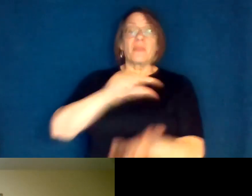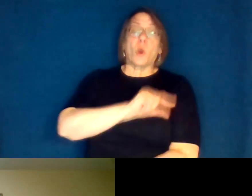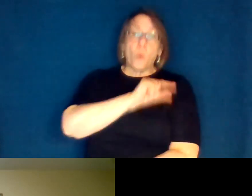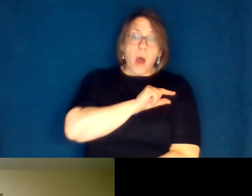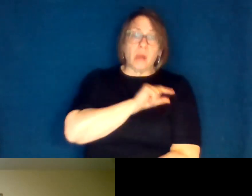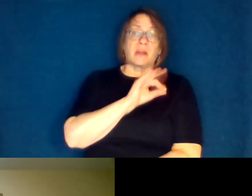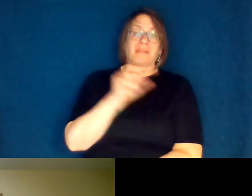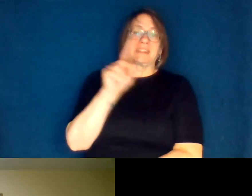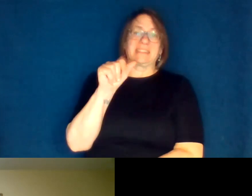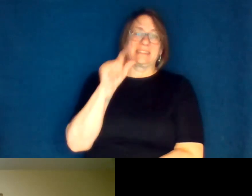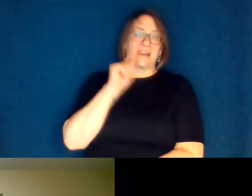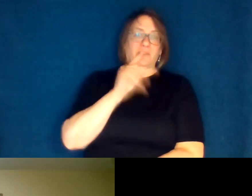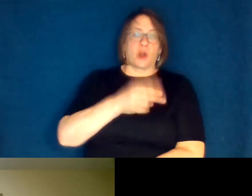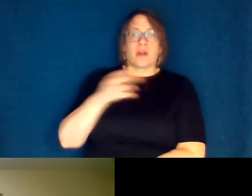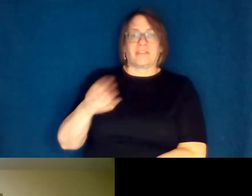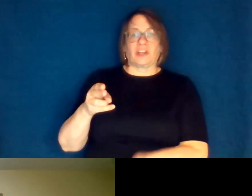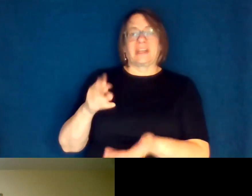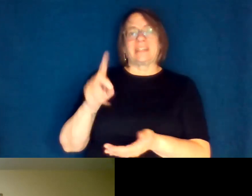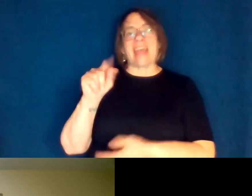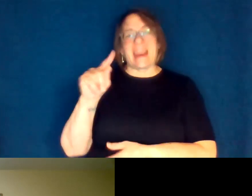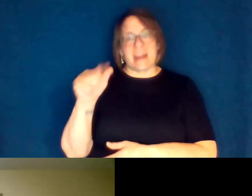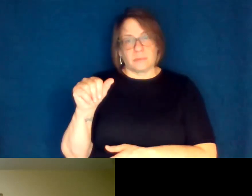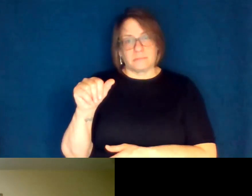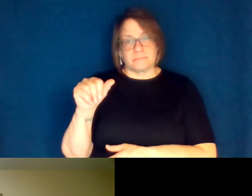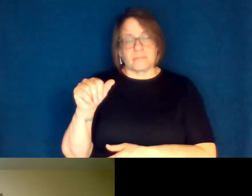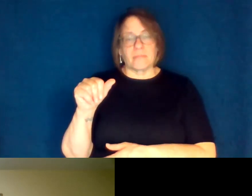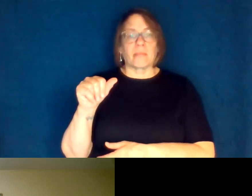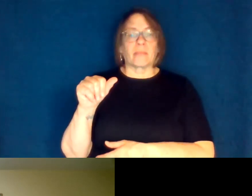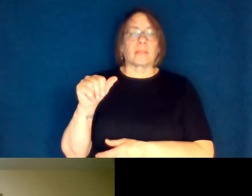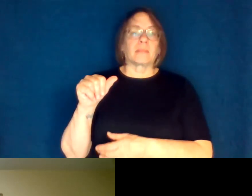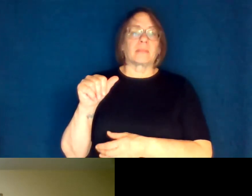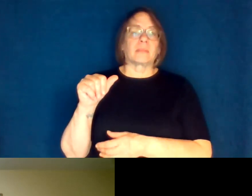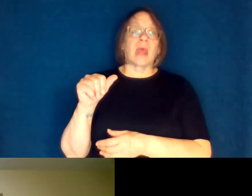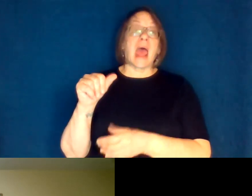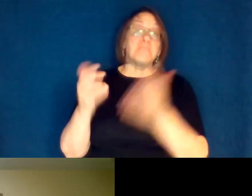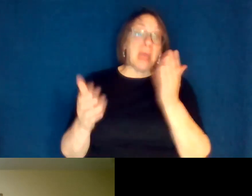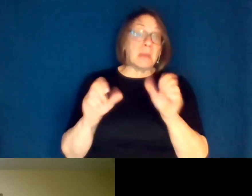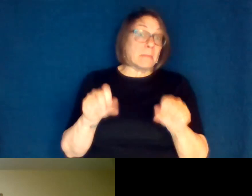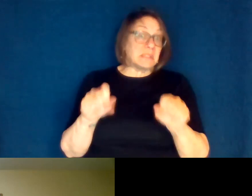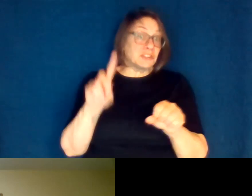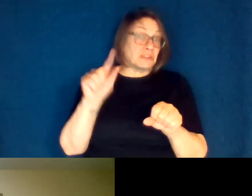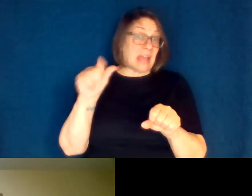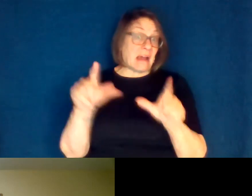of hearing data are within the Medicaid data and a potential data license request.